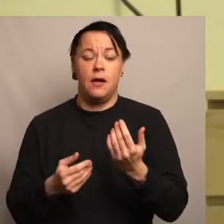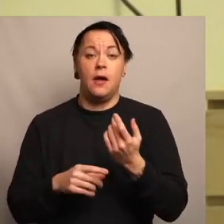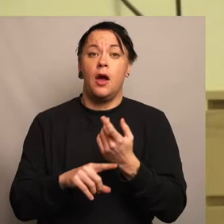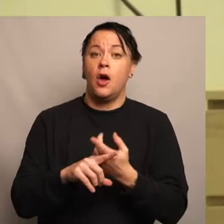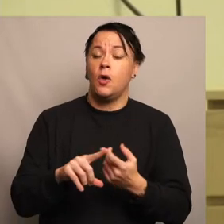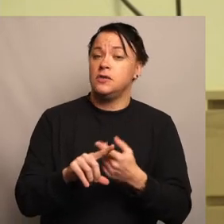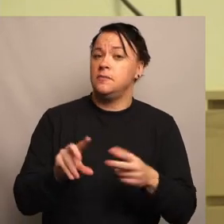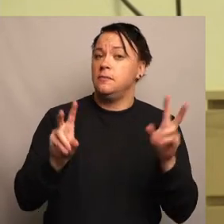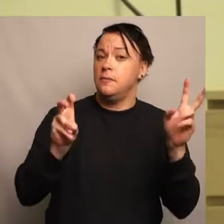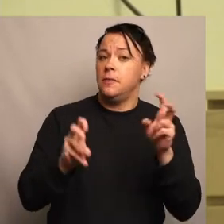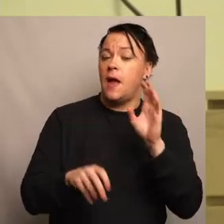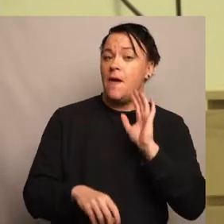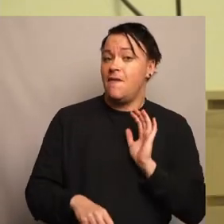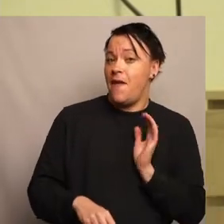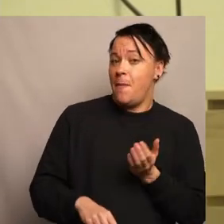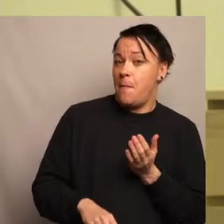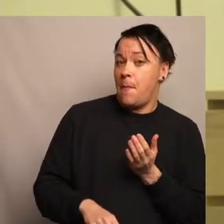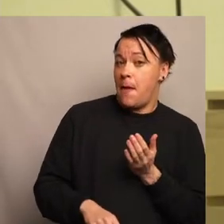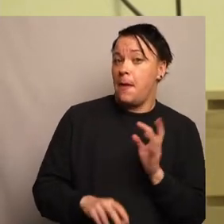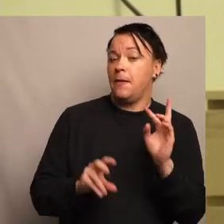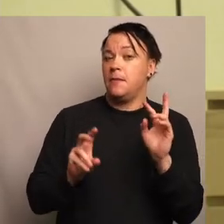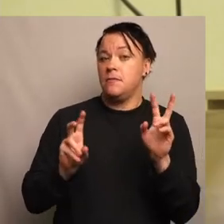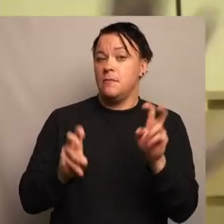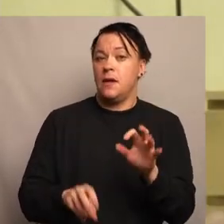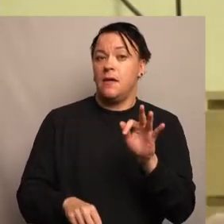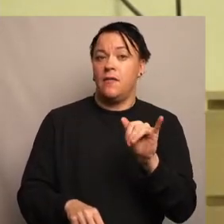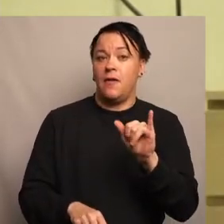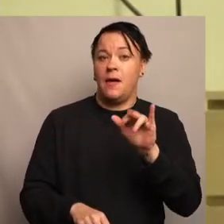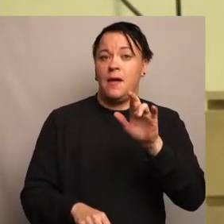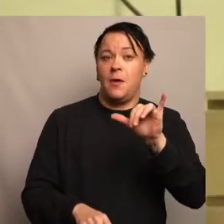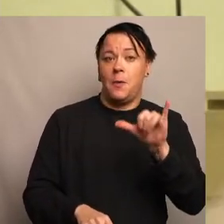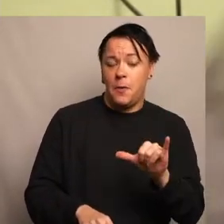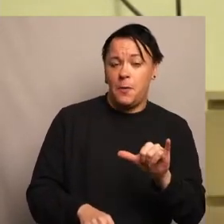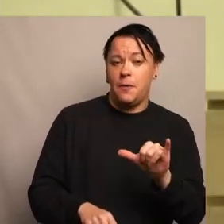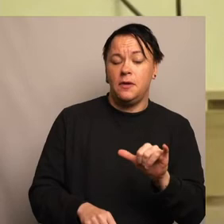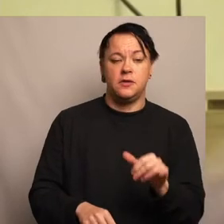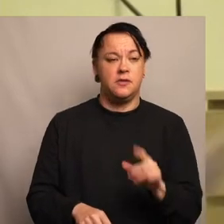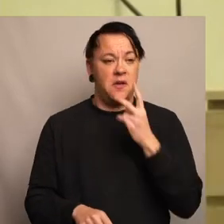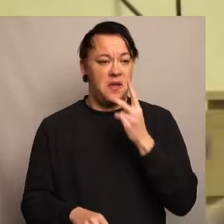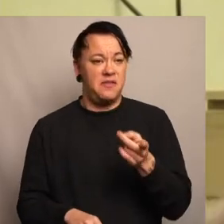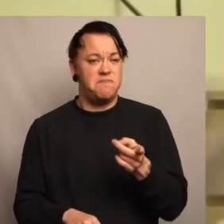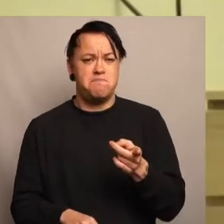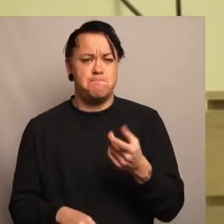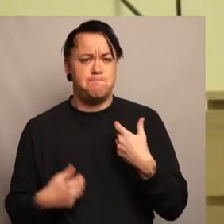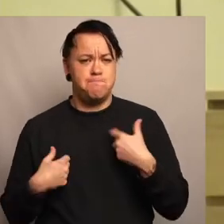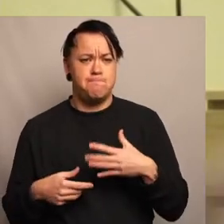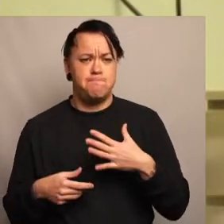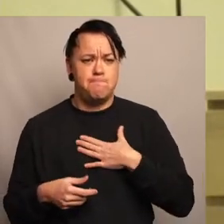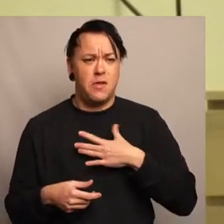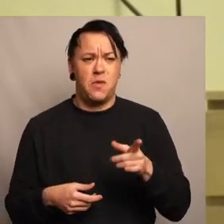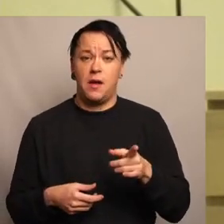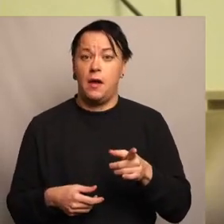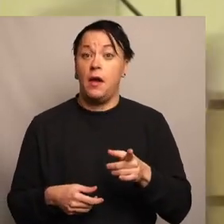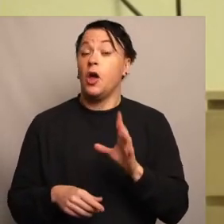fairy, was seen as derogatory, like I am gay, but I don't have to be feminine. And somehow being feminine became